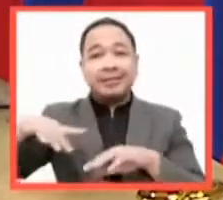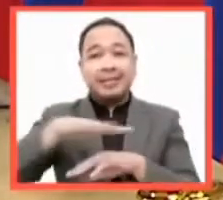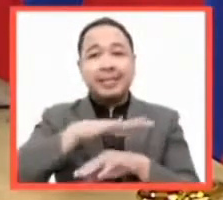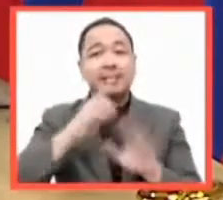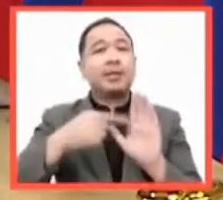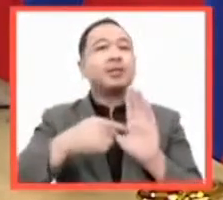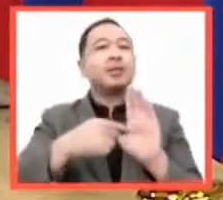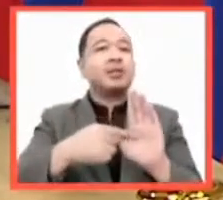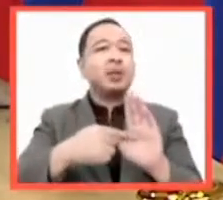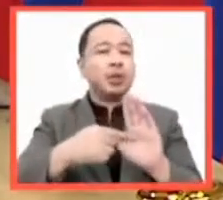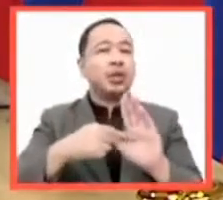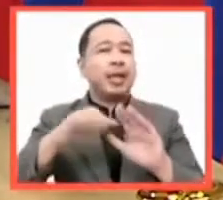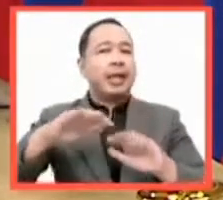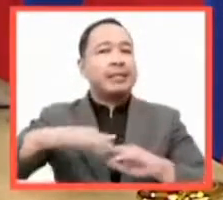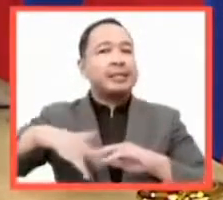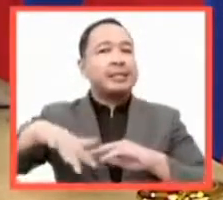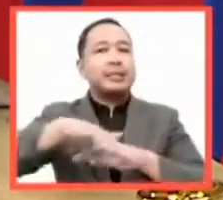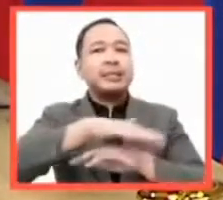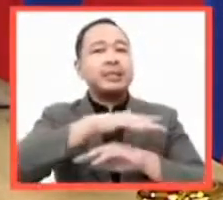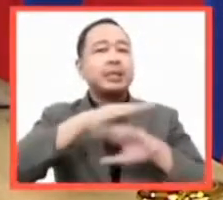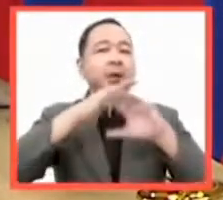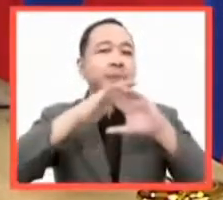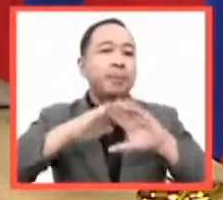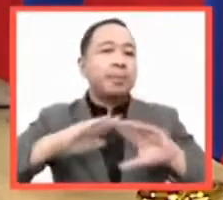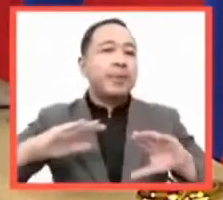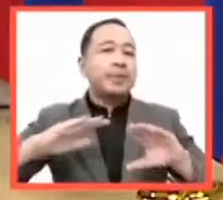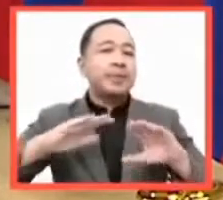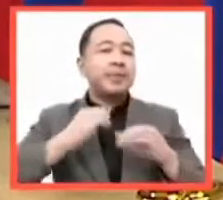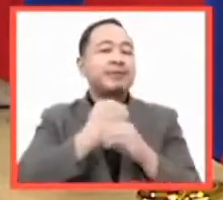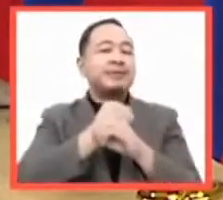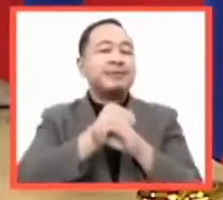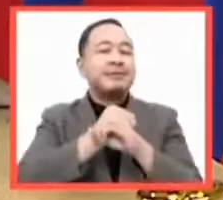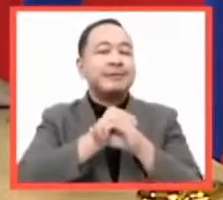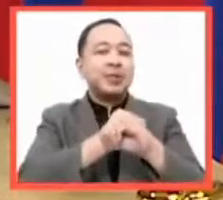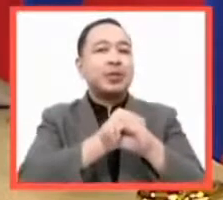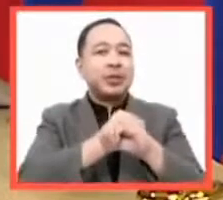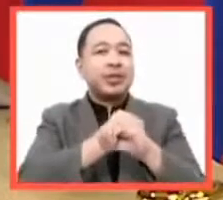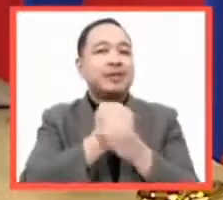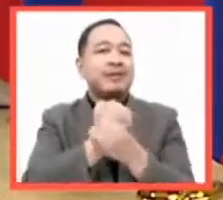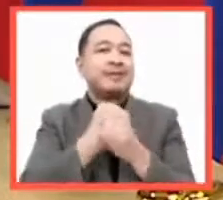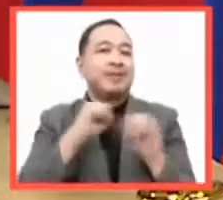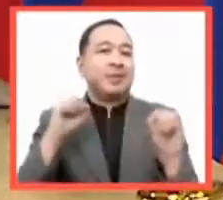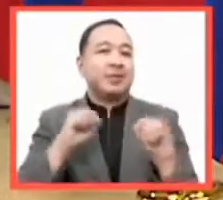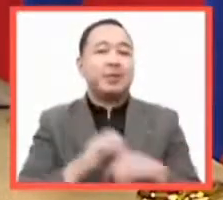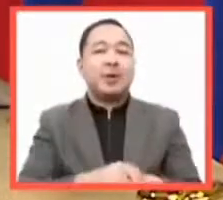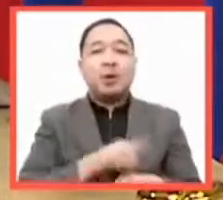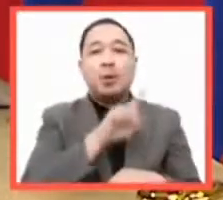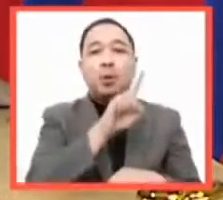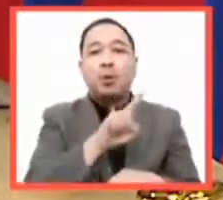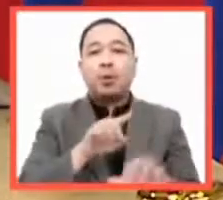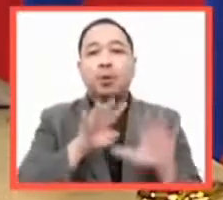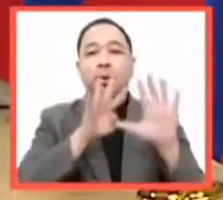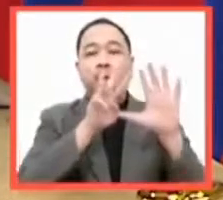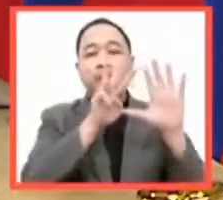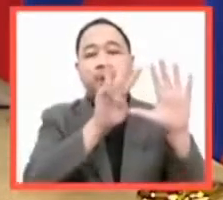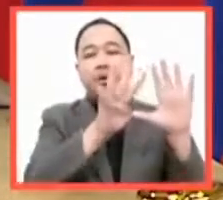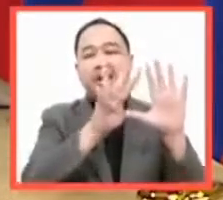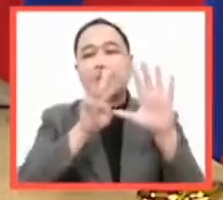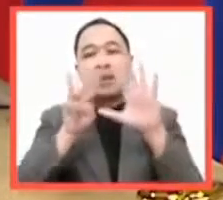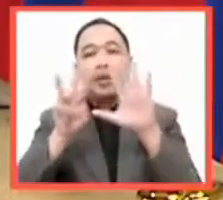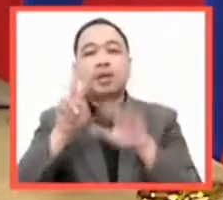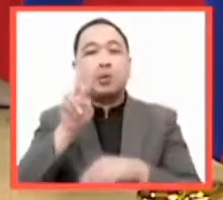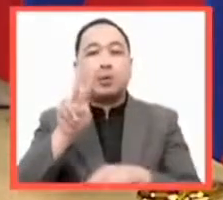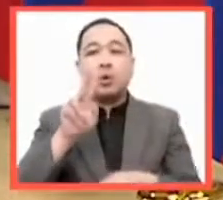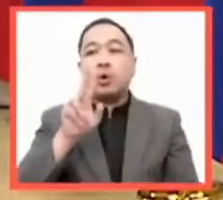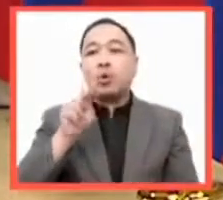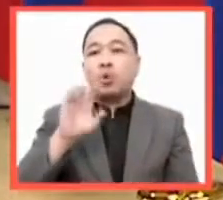remains a sea of peace, security, and prosperity. The 1982 UNCLOS